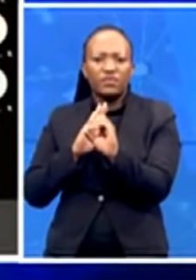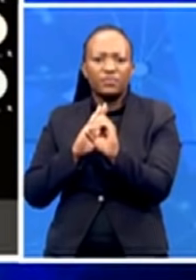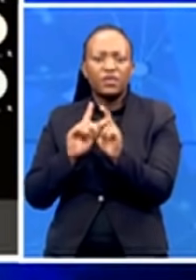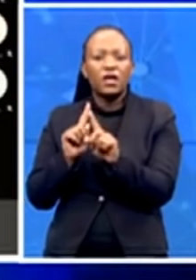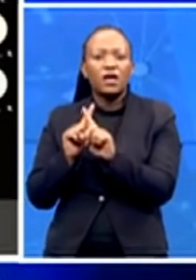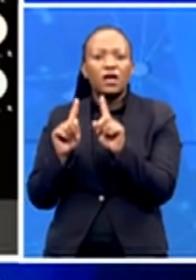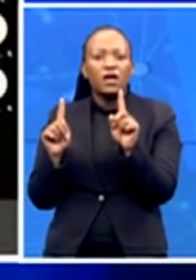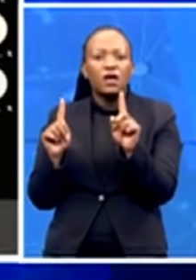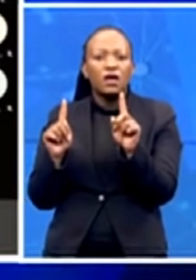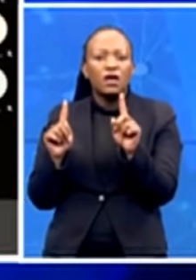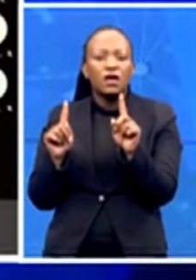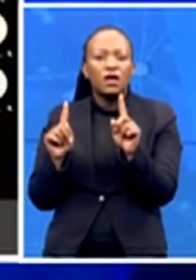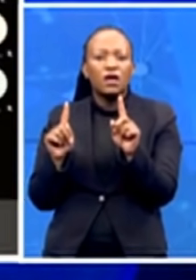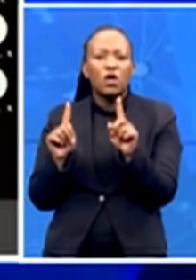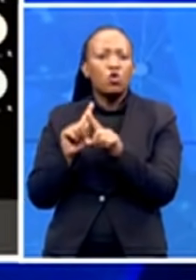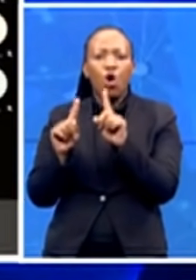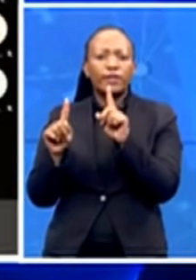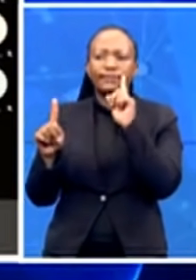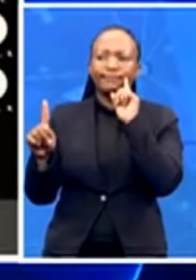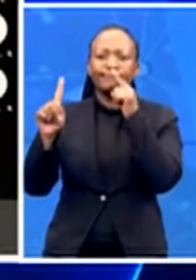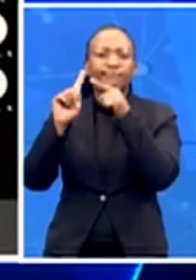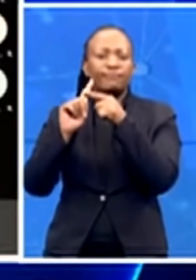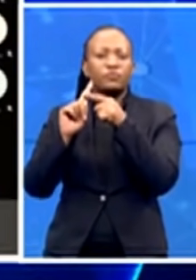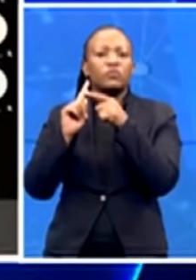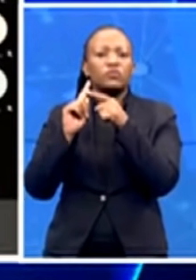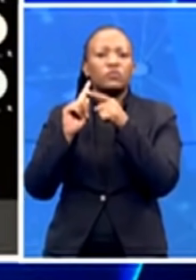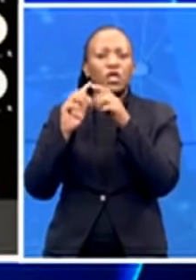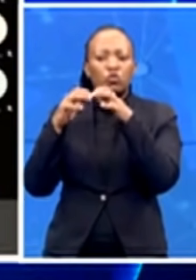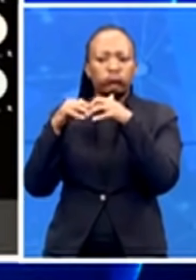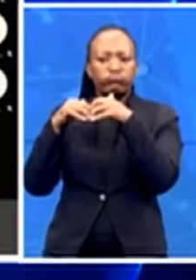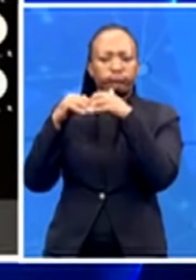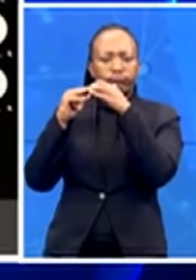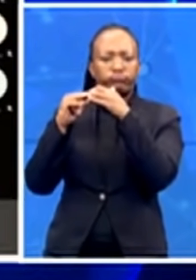to constitute a rule.